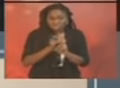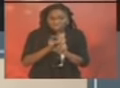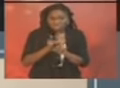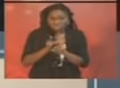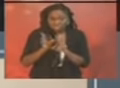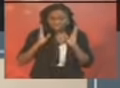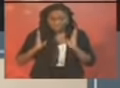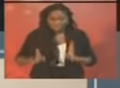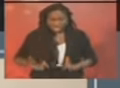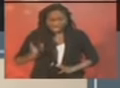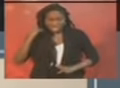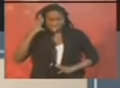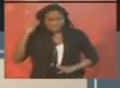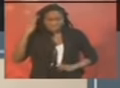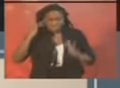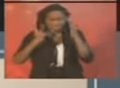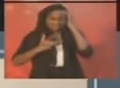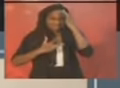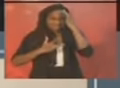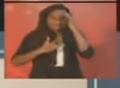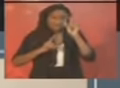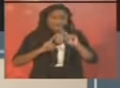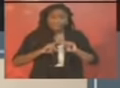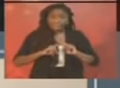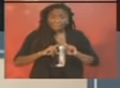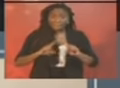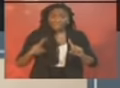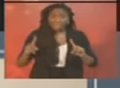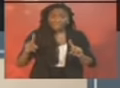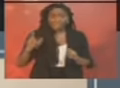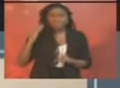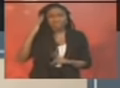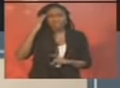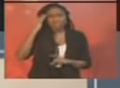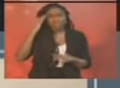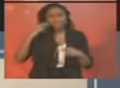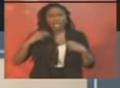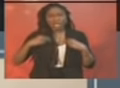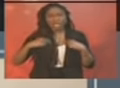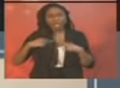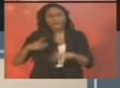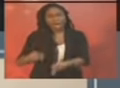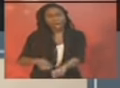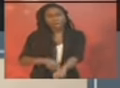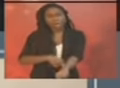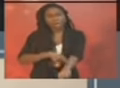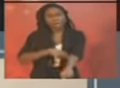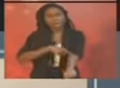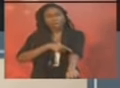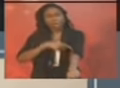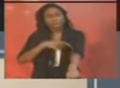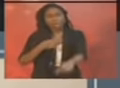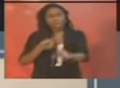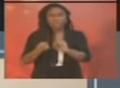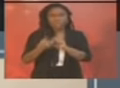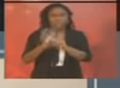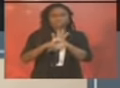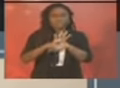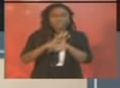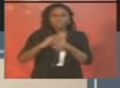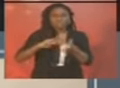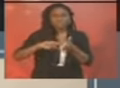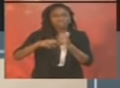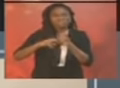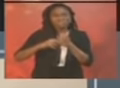The next stage is a long COVID, L-O-N-G, long COVID. Now, we've heard about long COVID in adults,